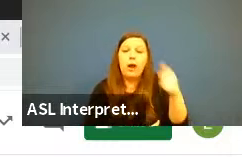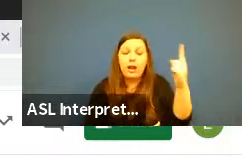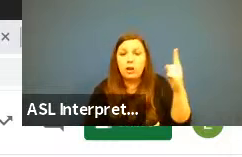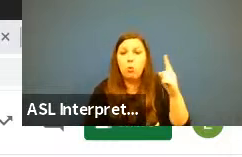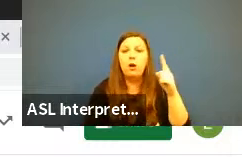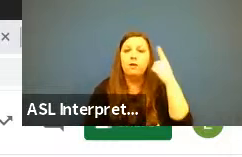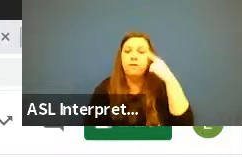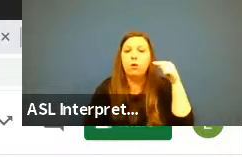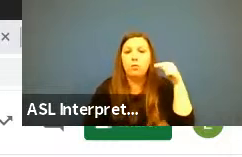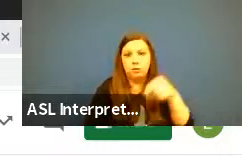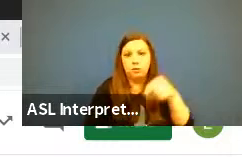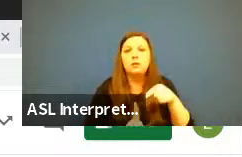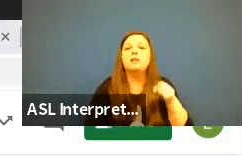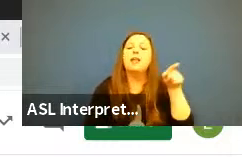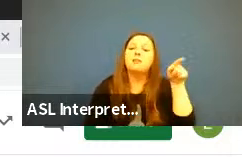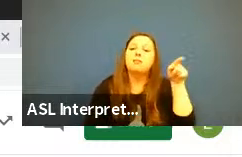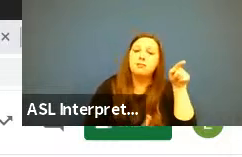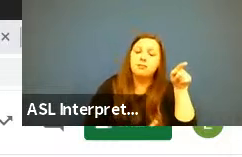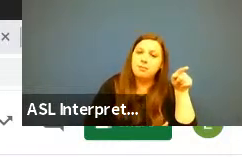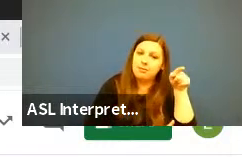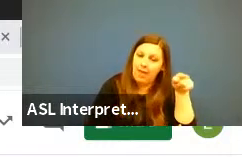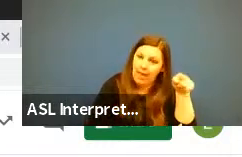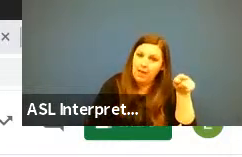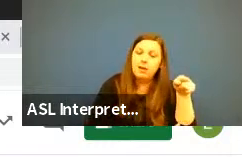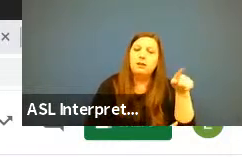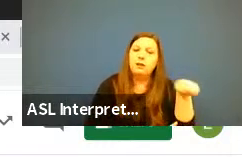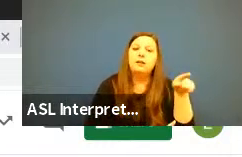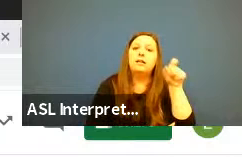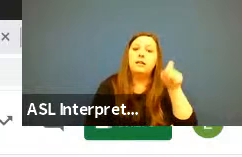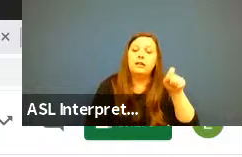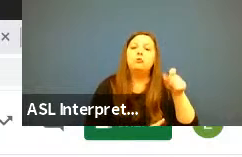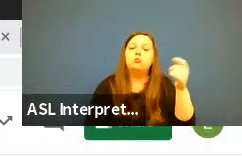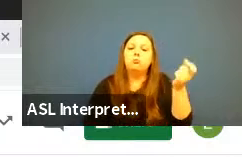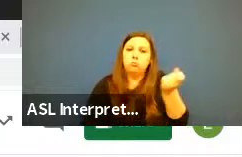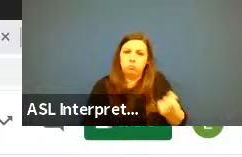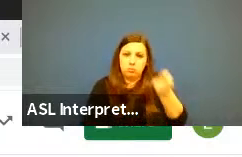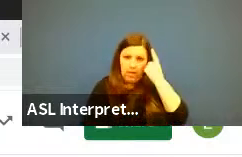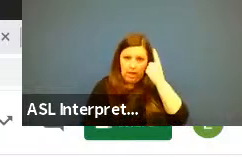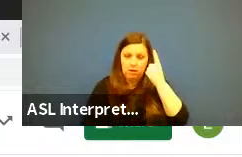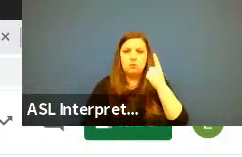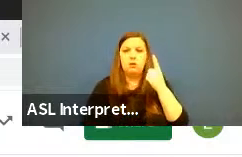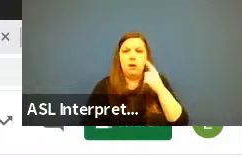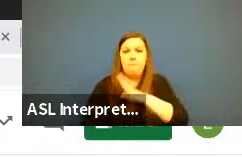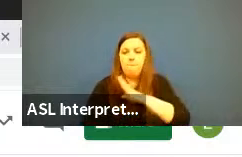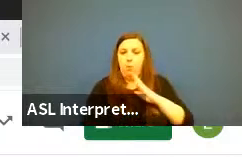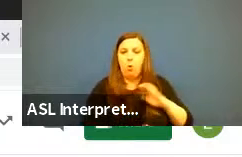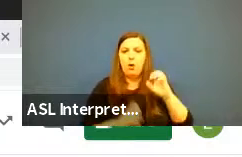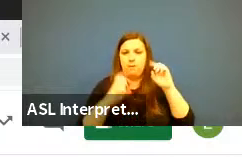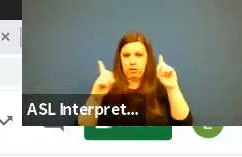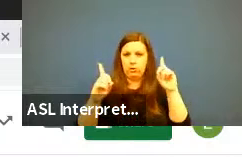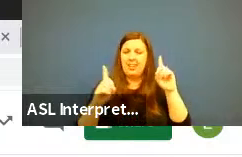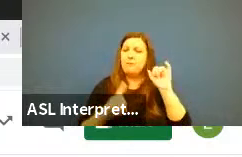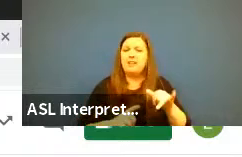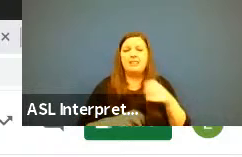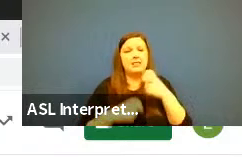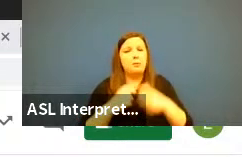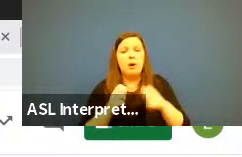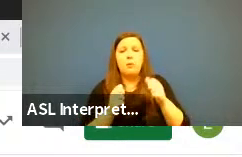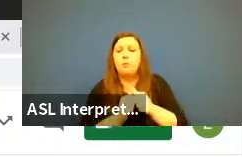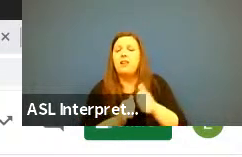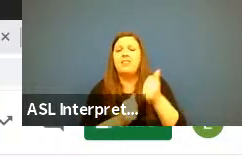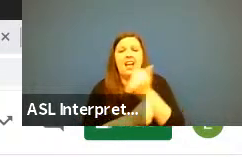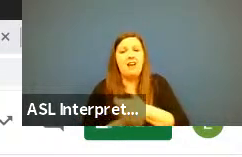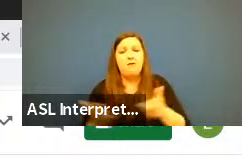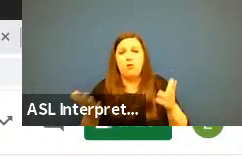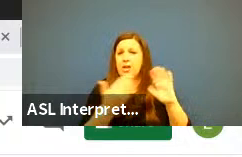to have knowledge of boards of education, because see, that's a problem in every community, that